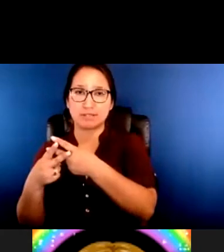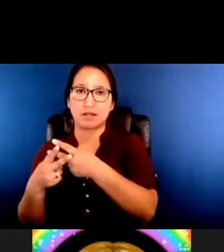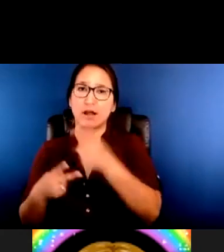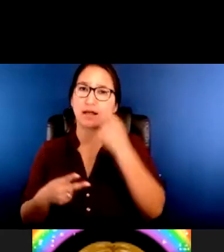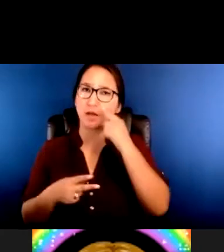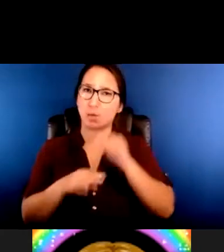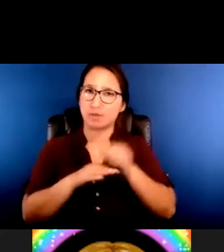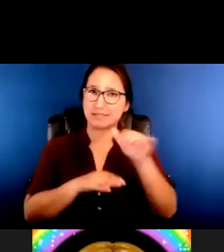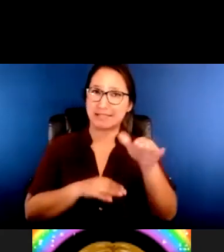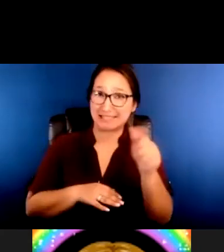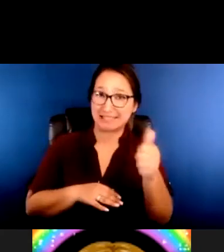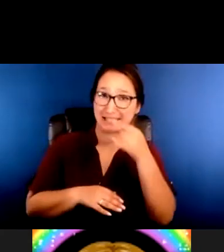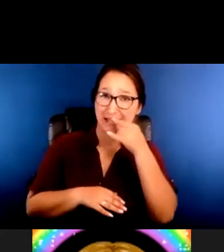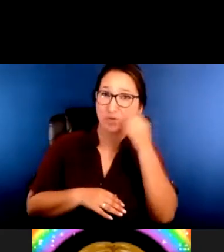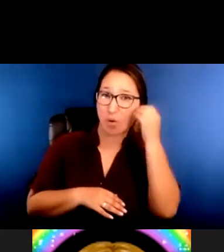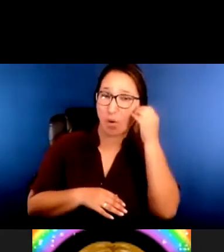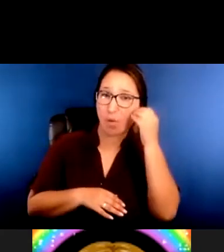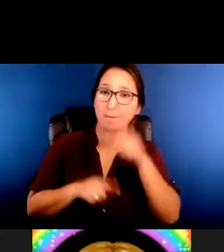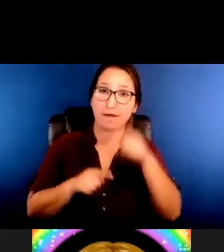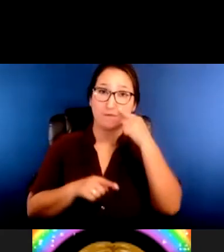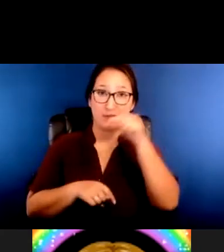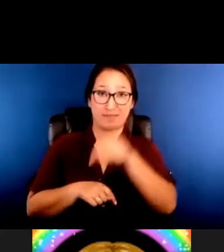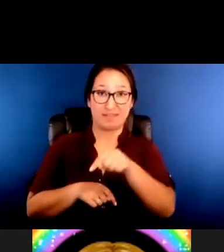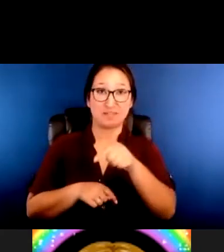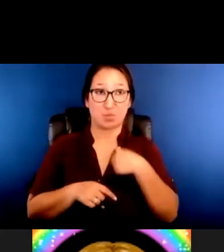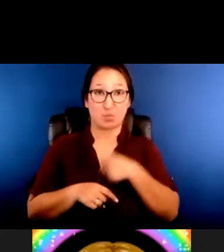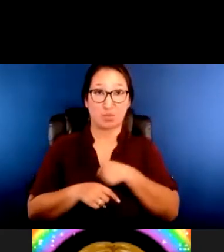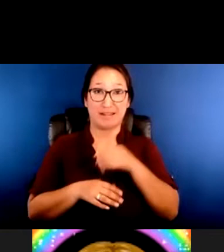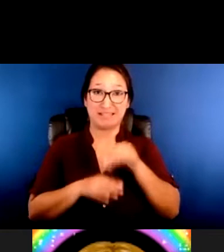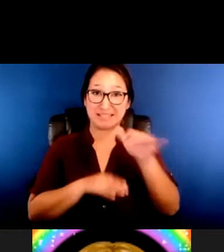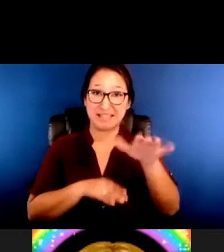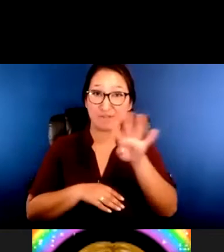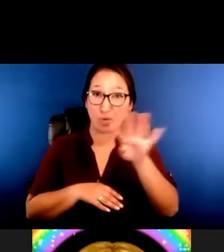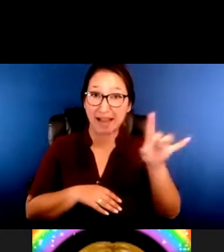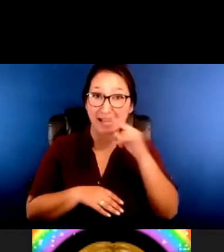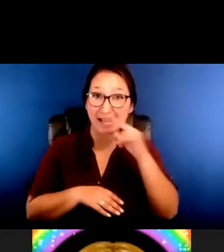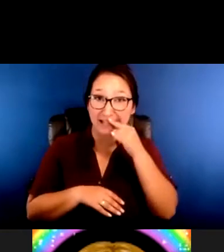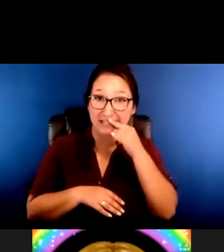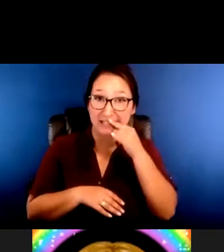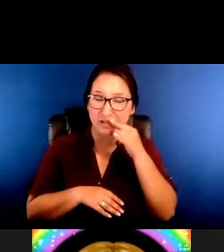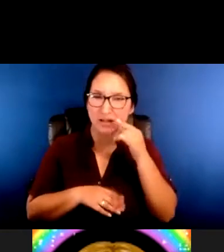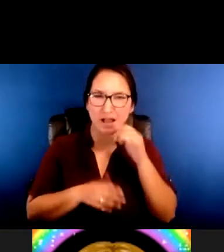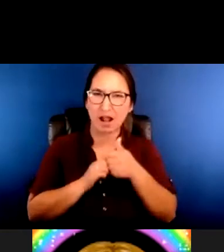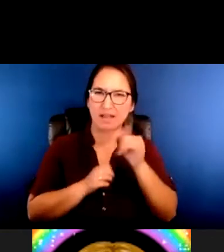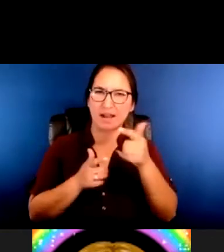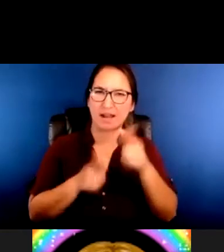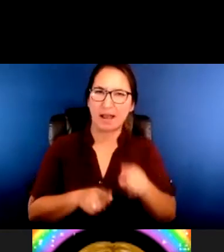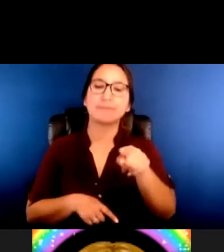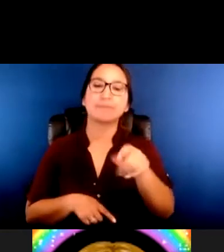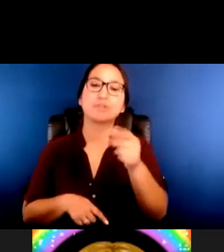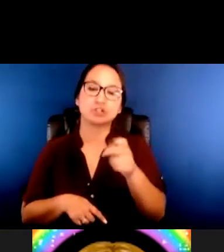this quarantine we had 48. That's a great question. So when we are going through and trying to come up with the list of students who